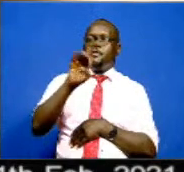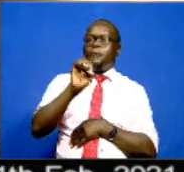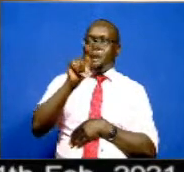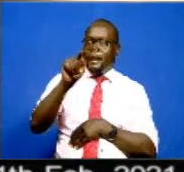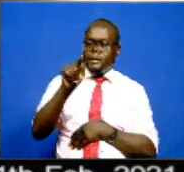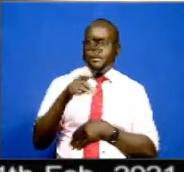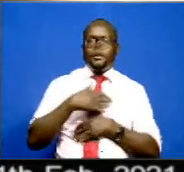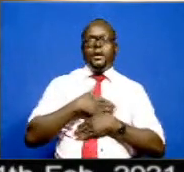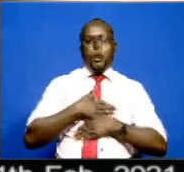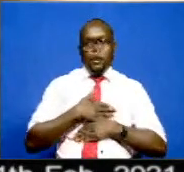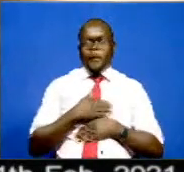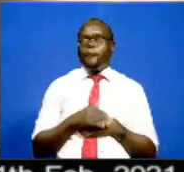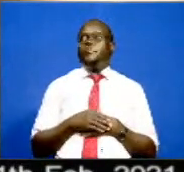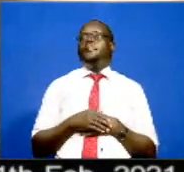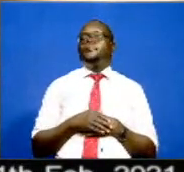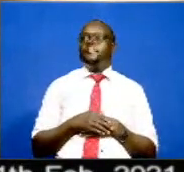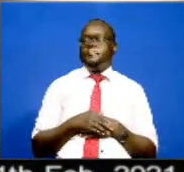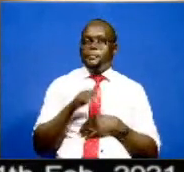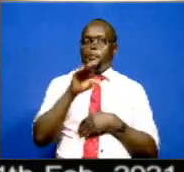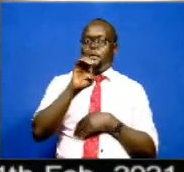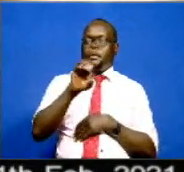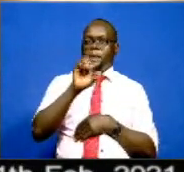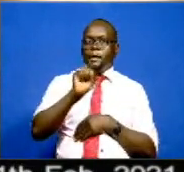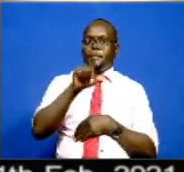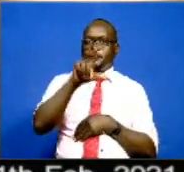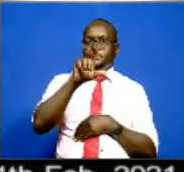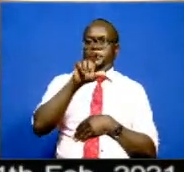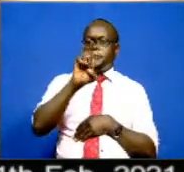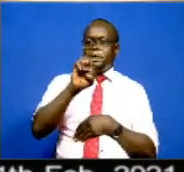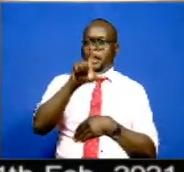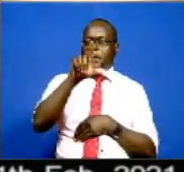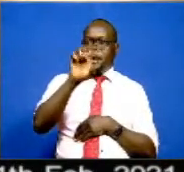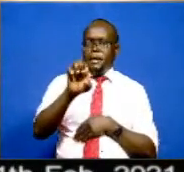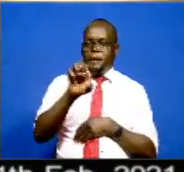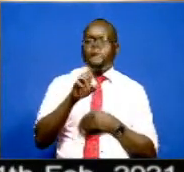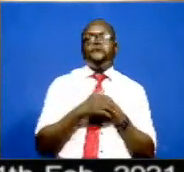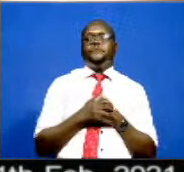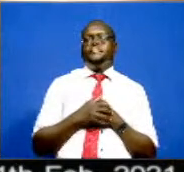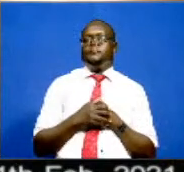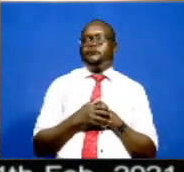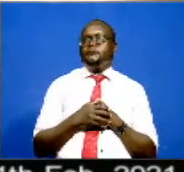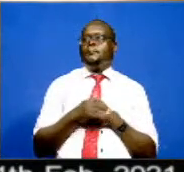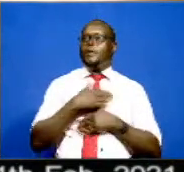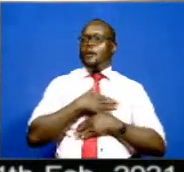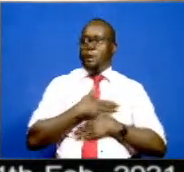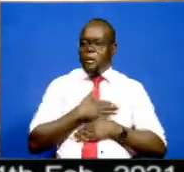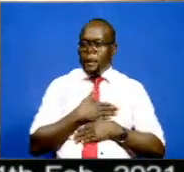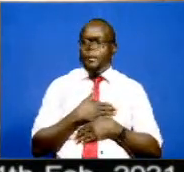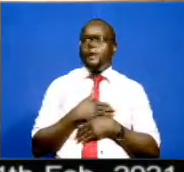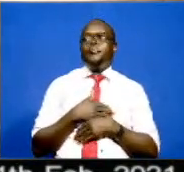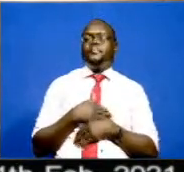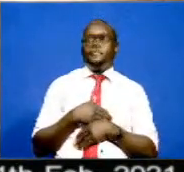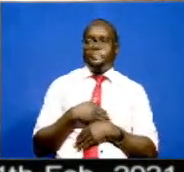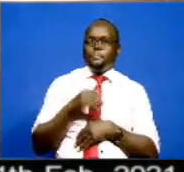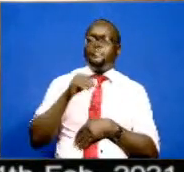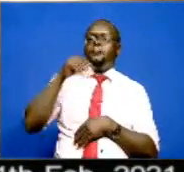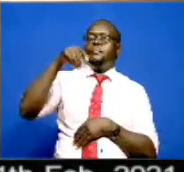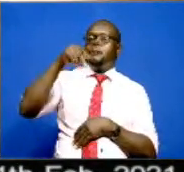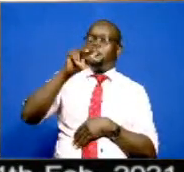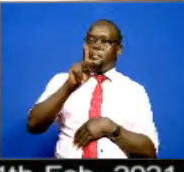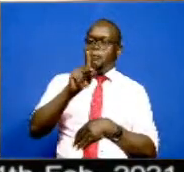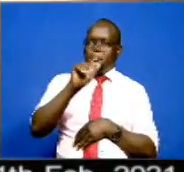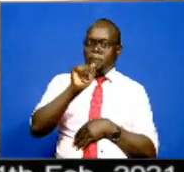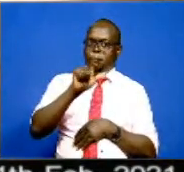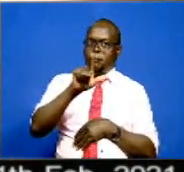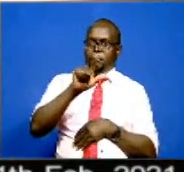the Honorable Dr. David Eseli Simiyu MP, the Honorable George Peter Opondo Kaluma MP, the